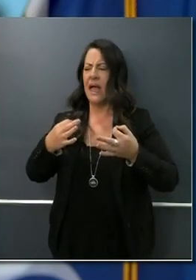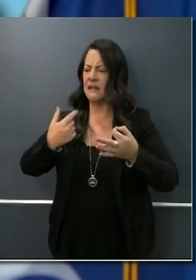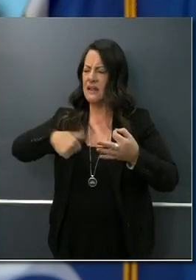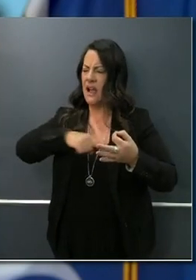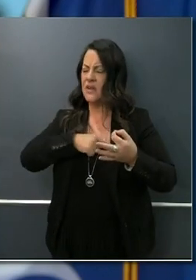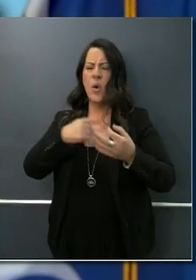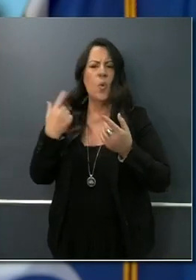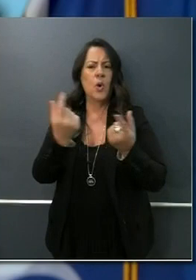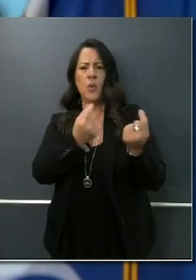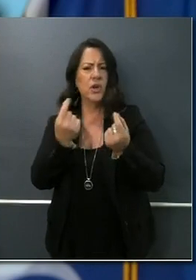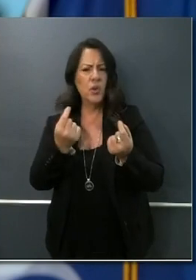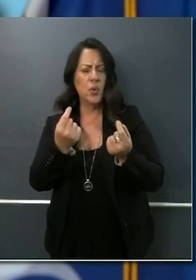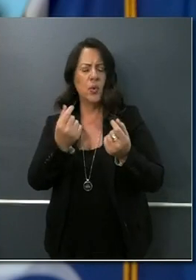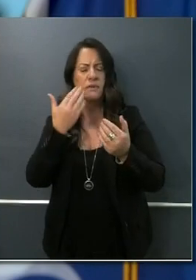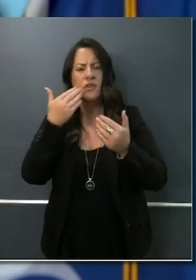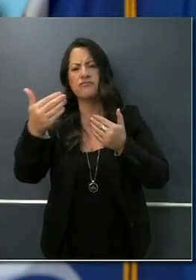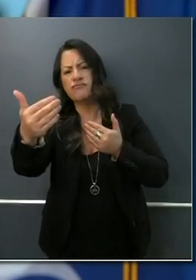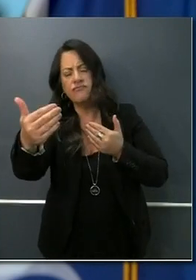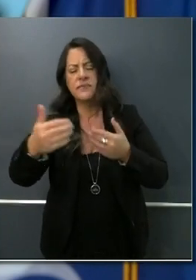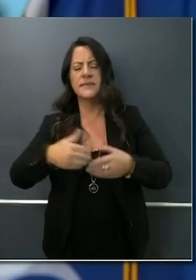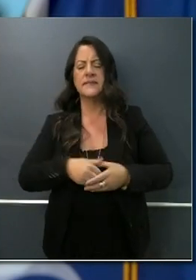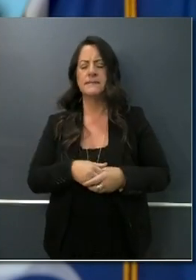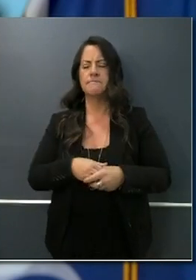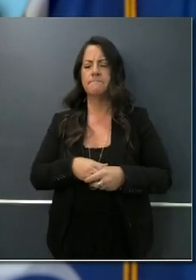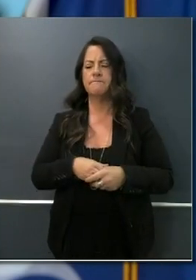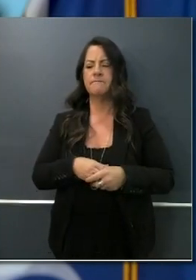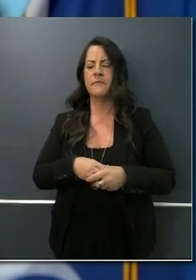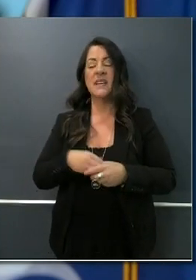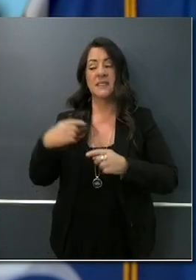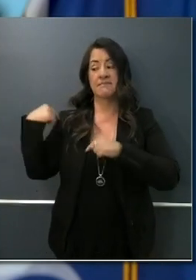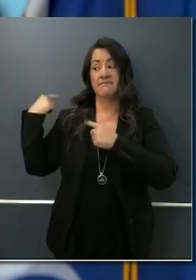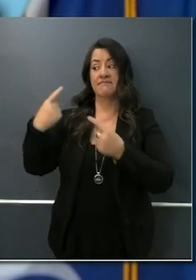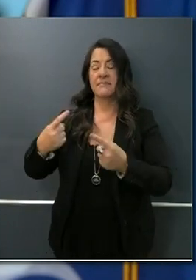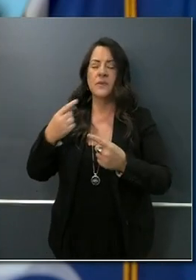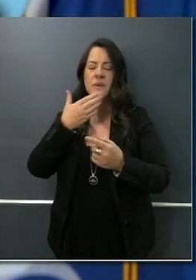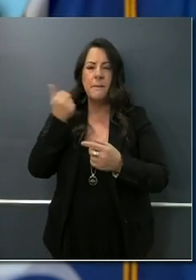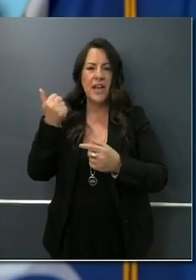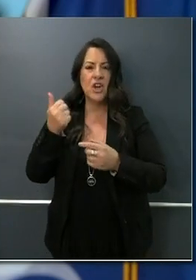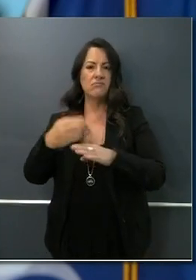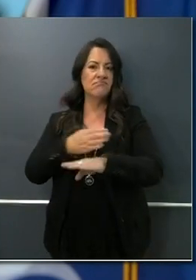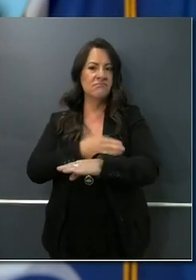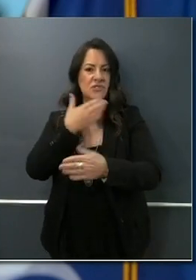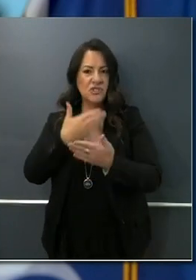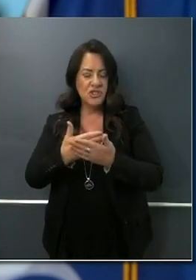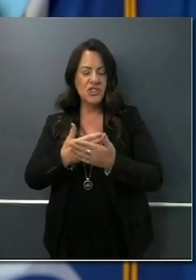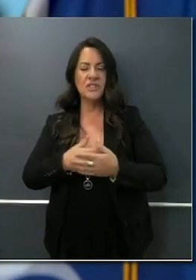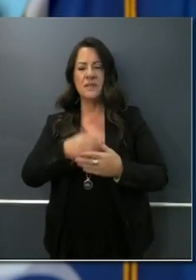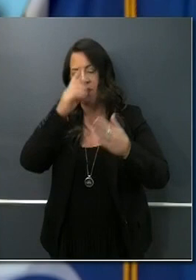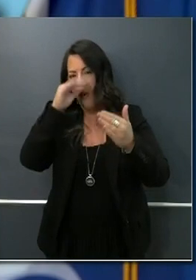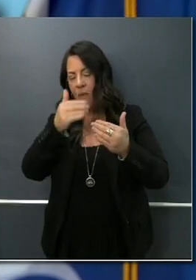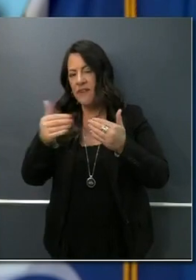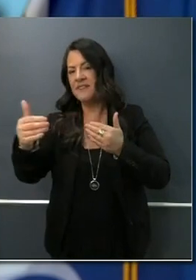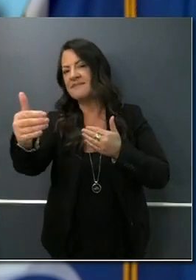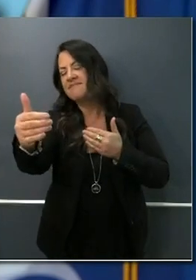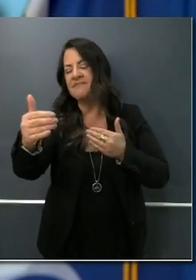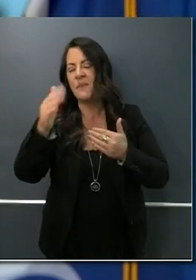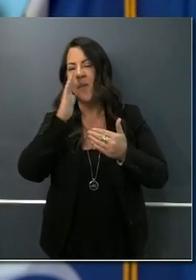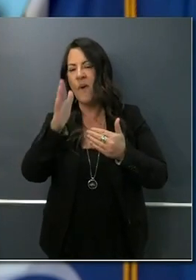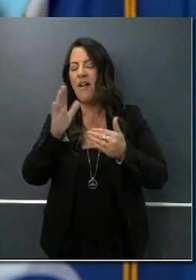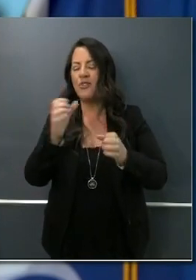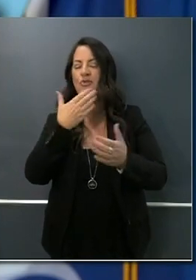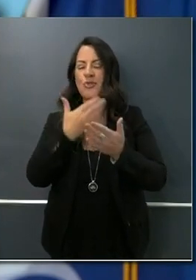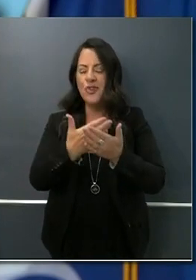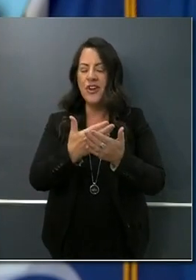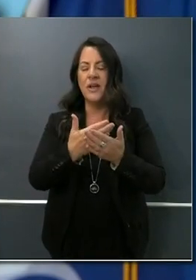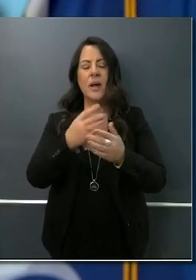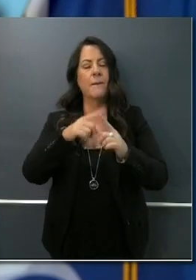over the last few weeks, in the next few weeks, I think we can be in a much better place than some had imagined and hoped for. But again, let's